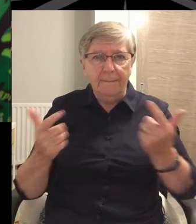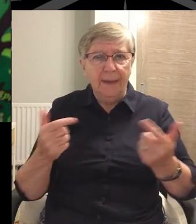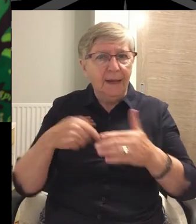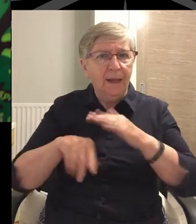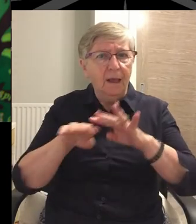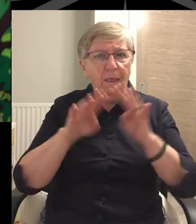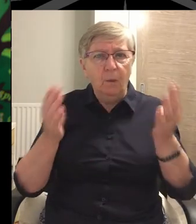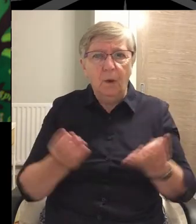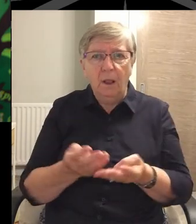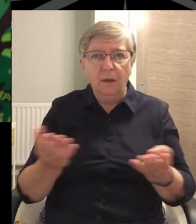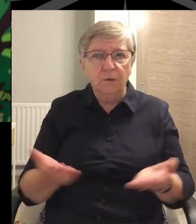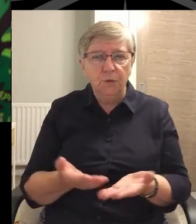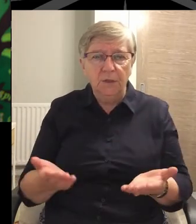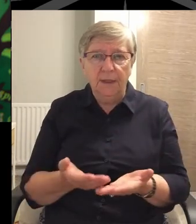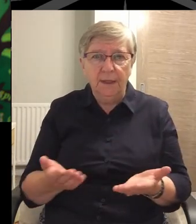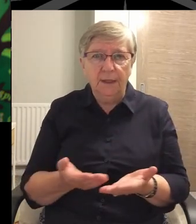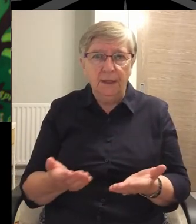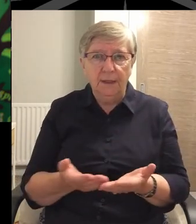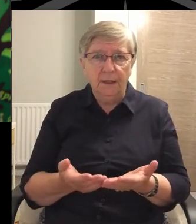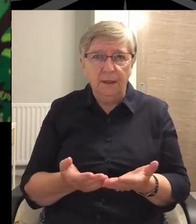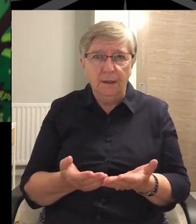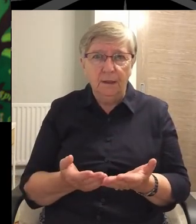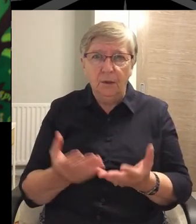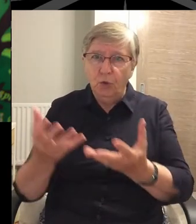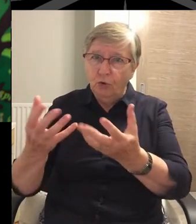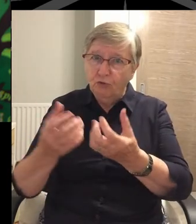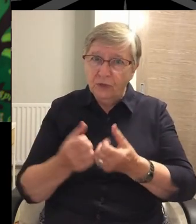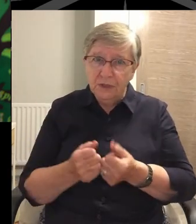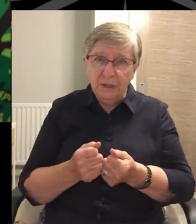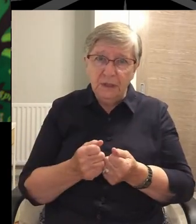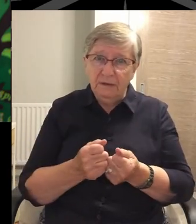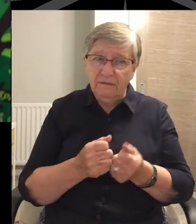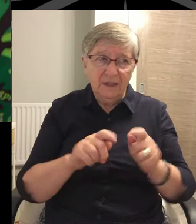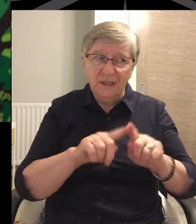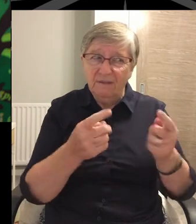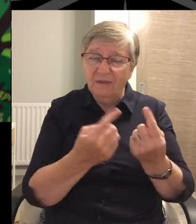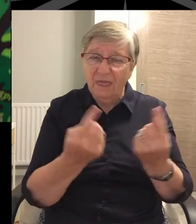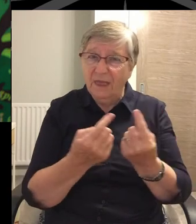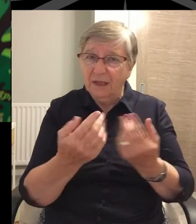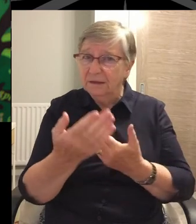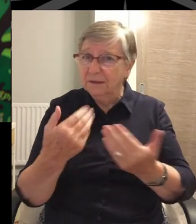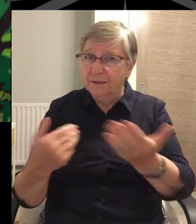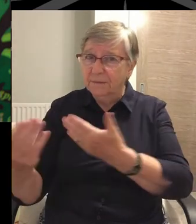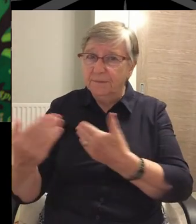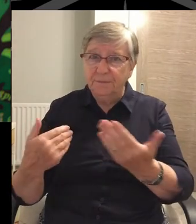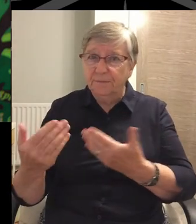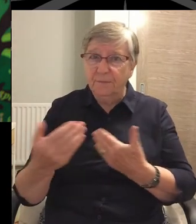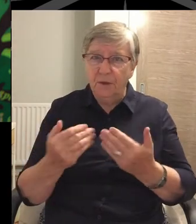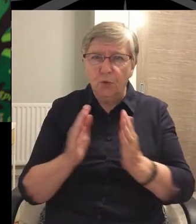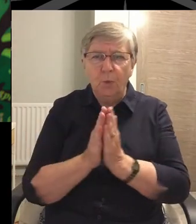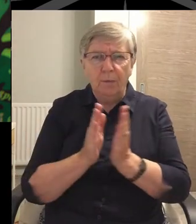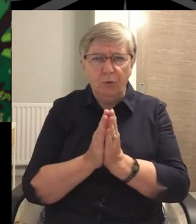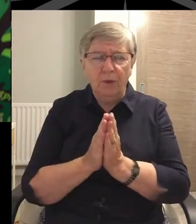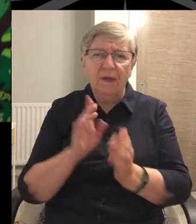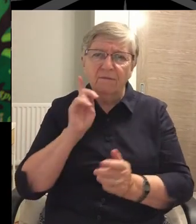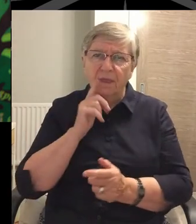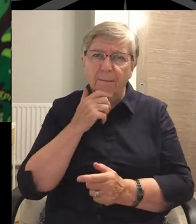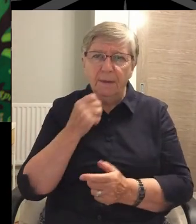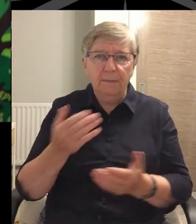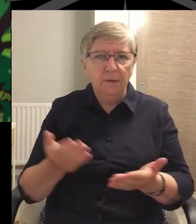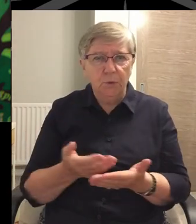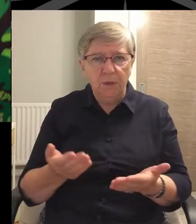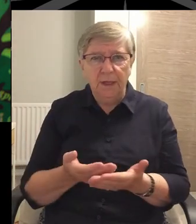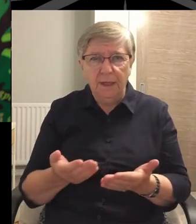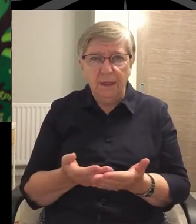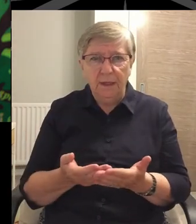our world today who are receiving otherwise from people. And so we pray for those